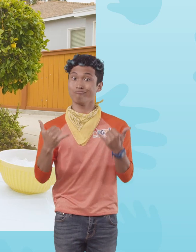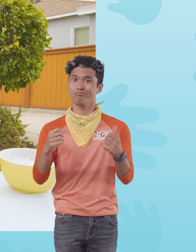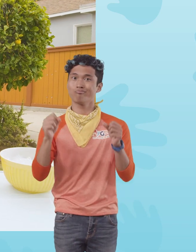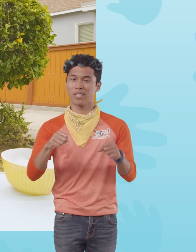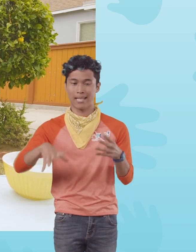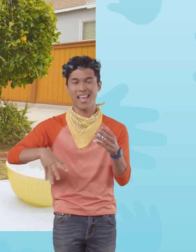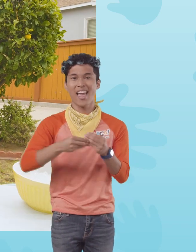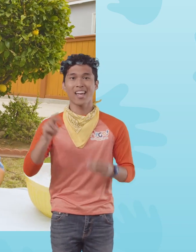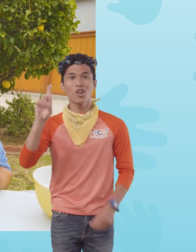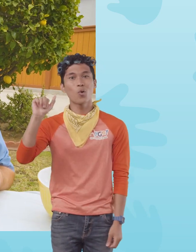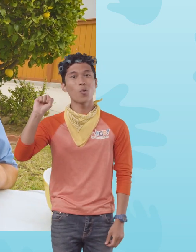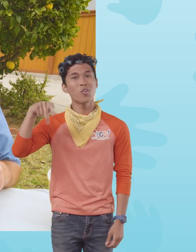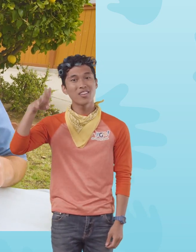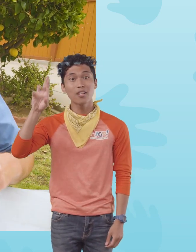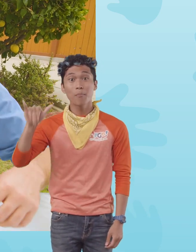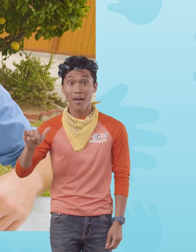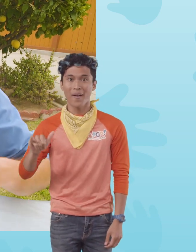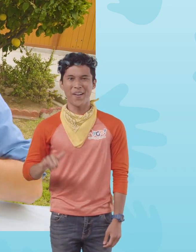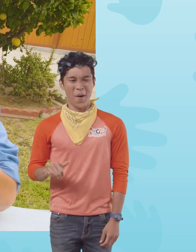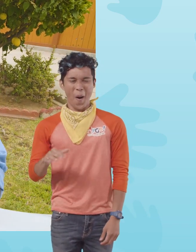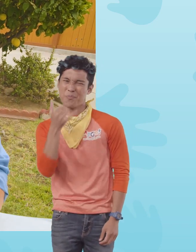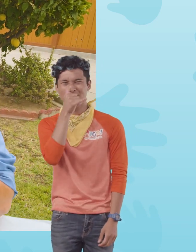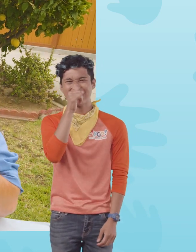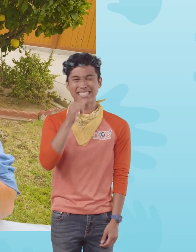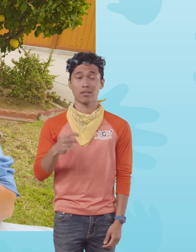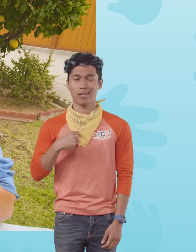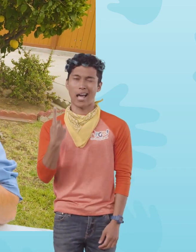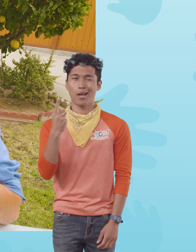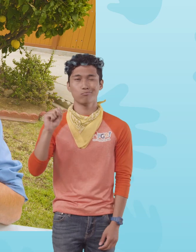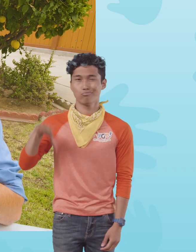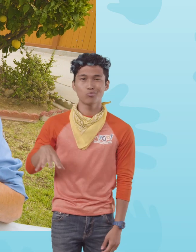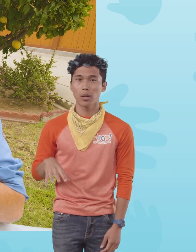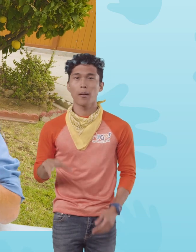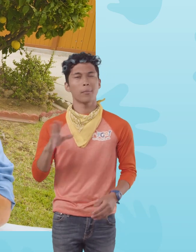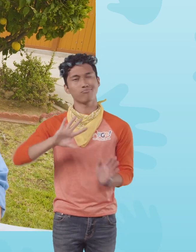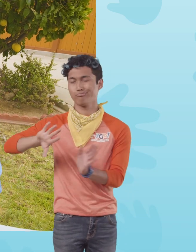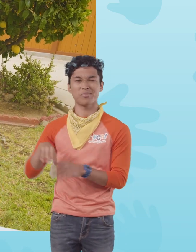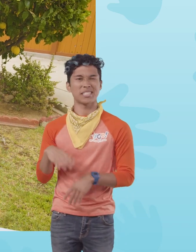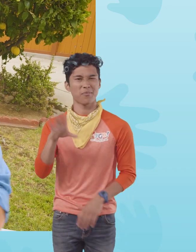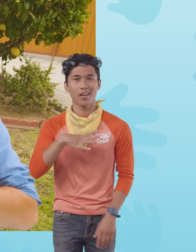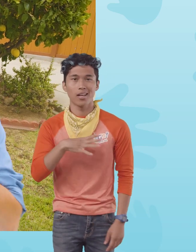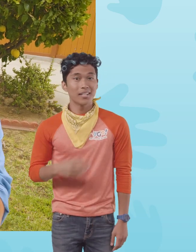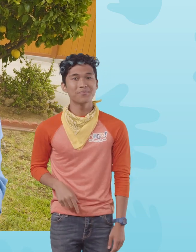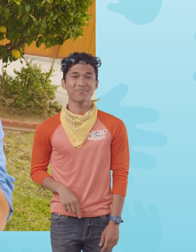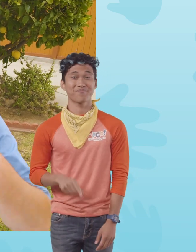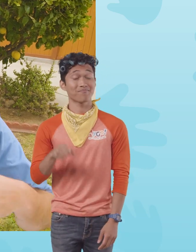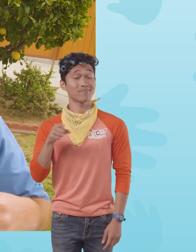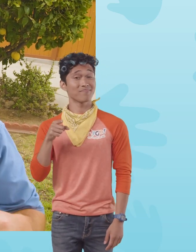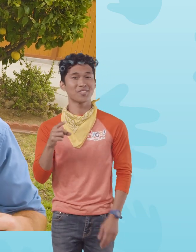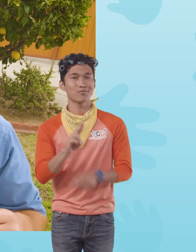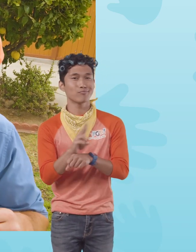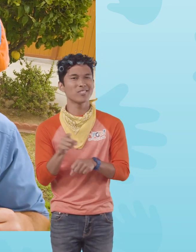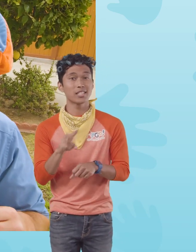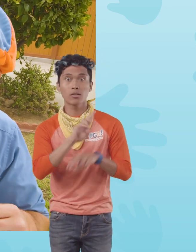we can add our raspberries. Woo. Oh, that silly one fell out. I'm not gonna touch it. I'm gonna just use